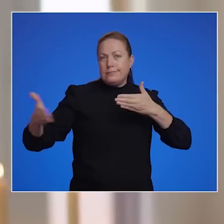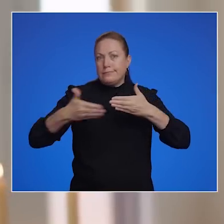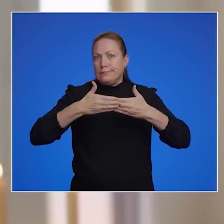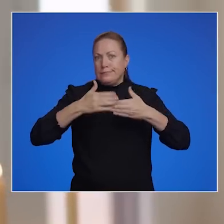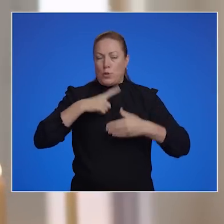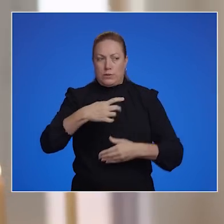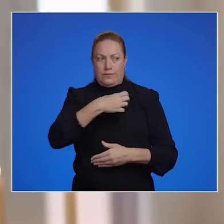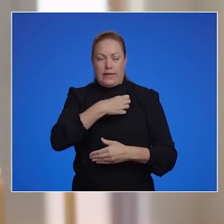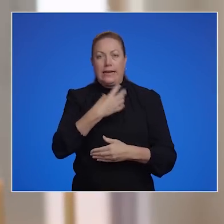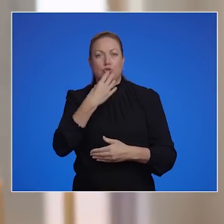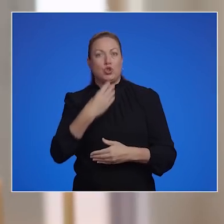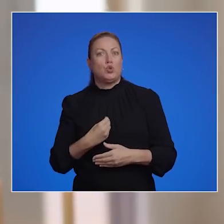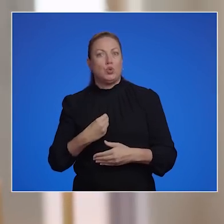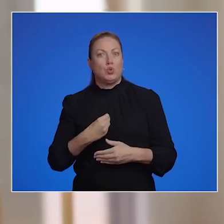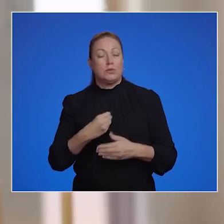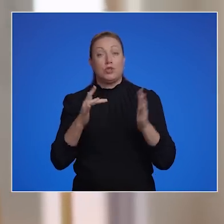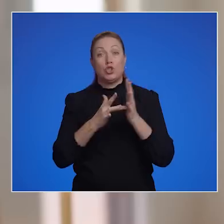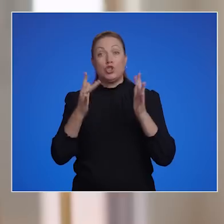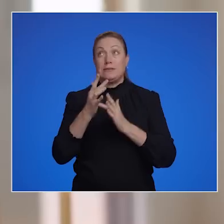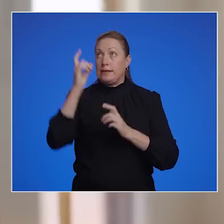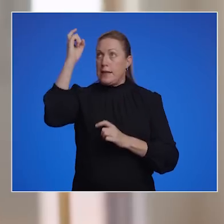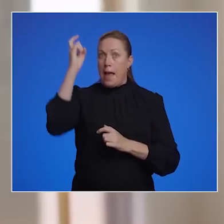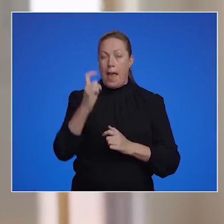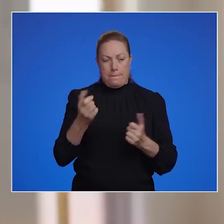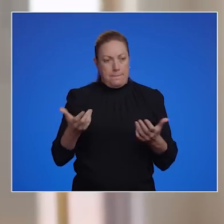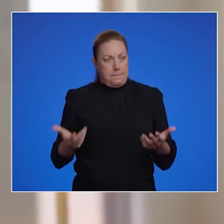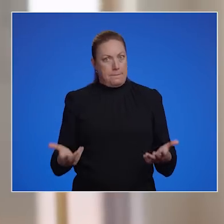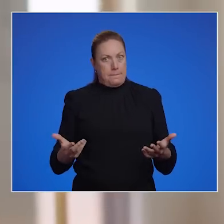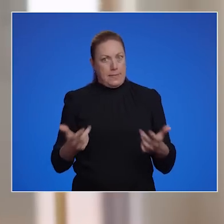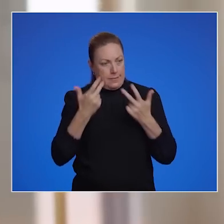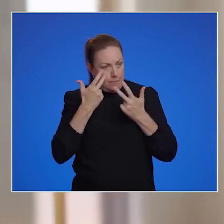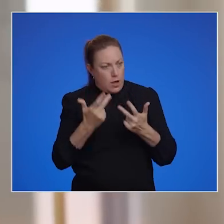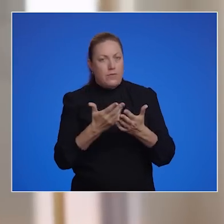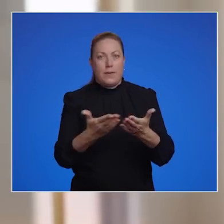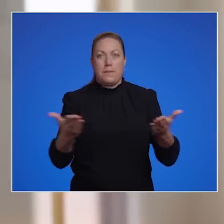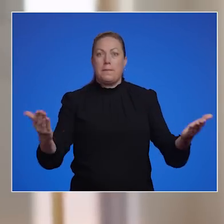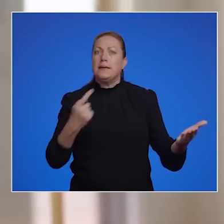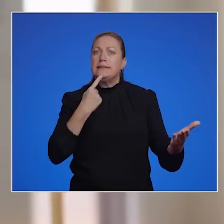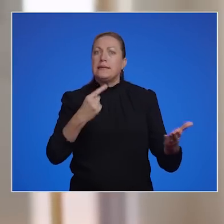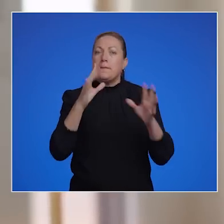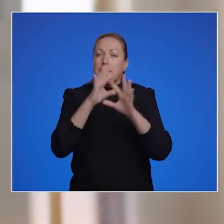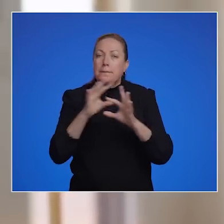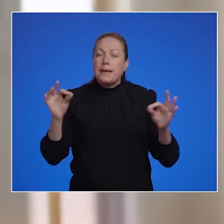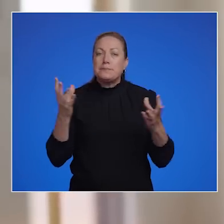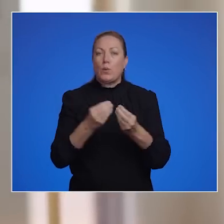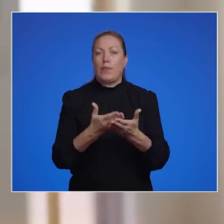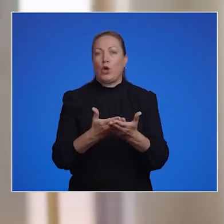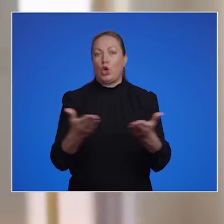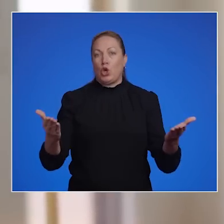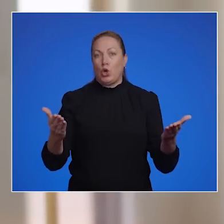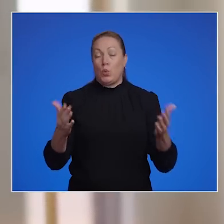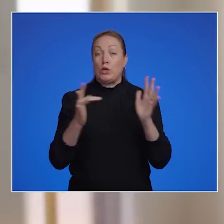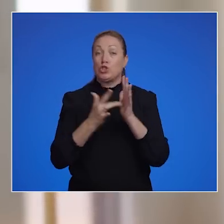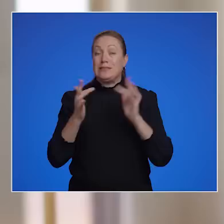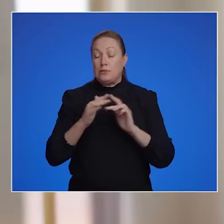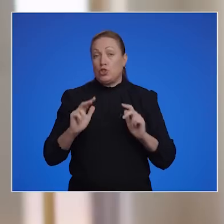Jews. Jesus came and stood among them. He said to them, "Peace be with you," and showed